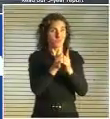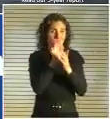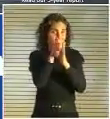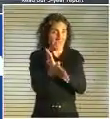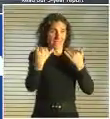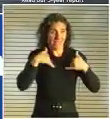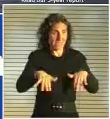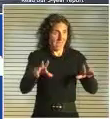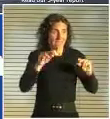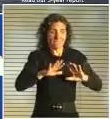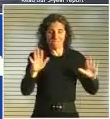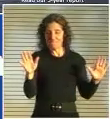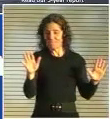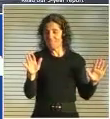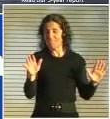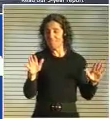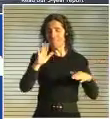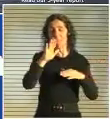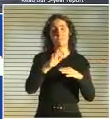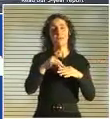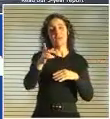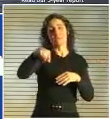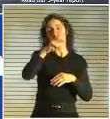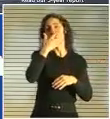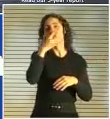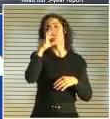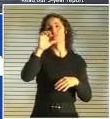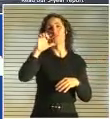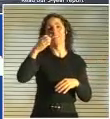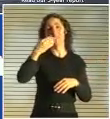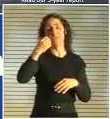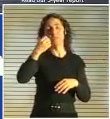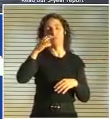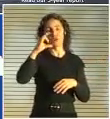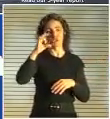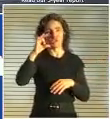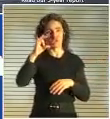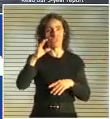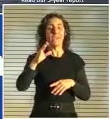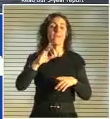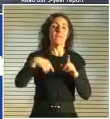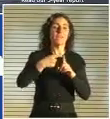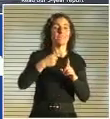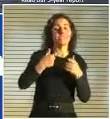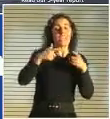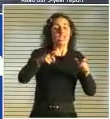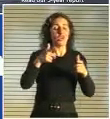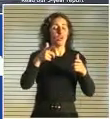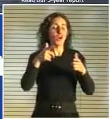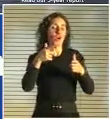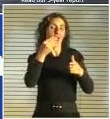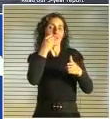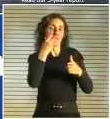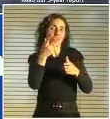dive into SeaBOS and what we're doing in the seafood industry. If you want to learn more, this is the 5-year report I mentioned that was out